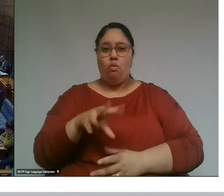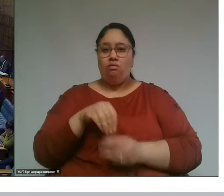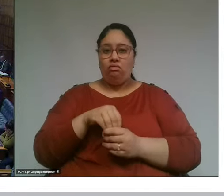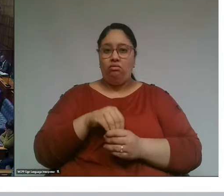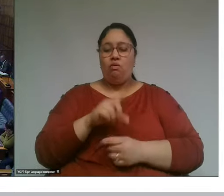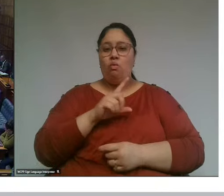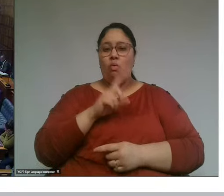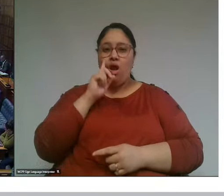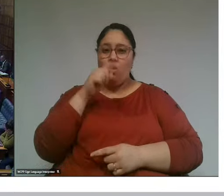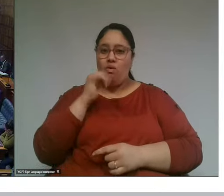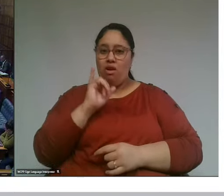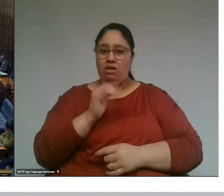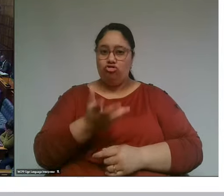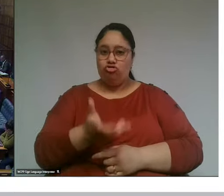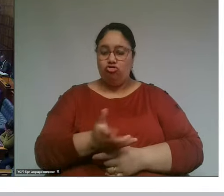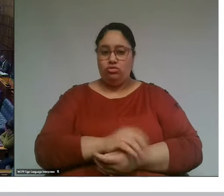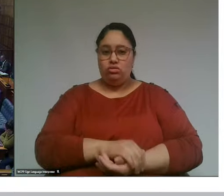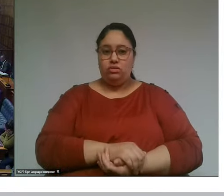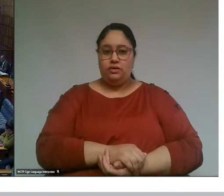why it looks the way it